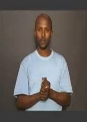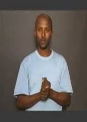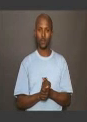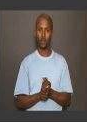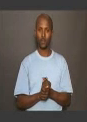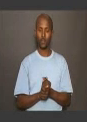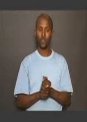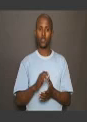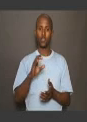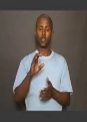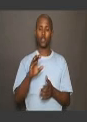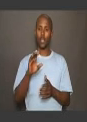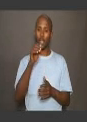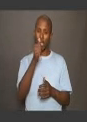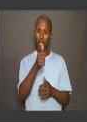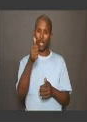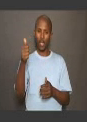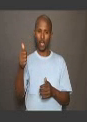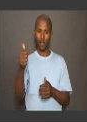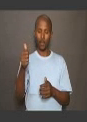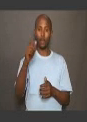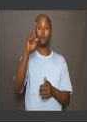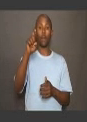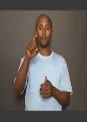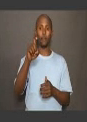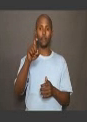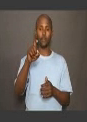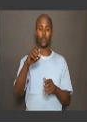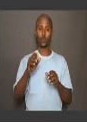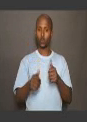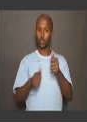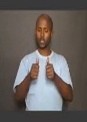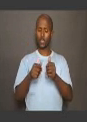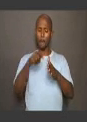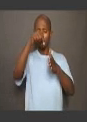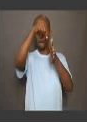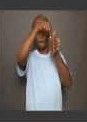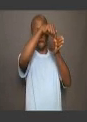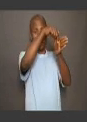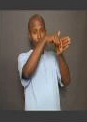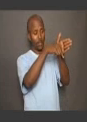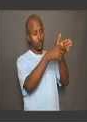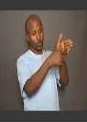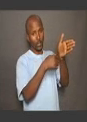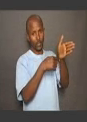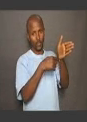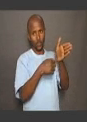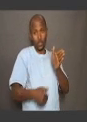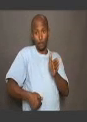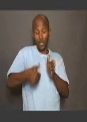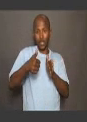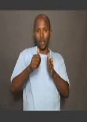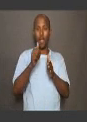The chord AA prime, which is perpendicular to the major